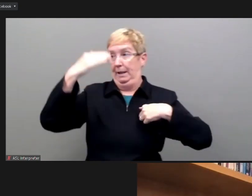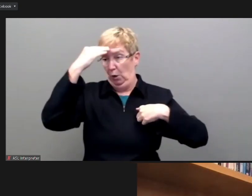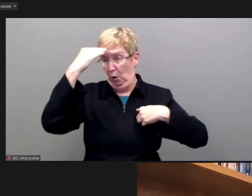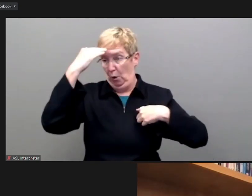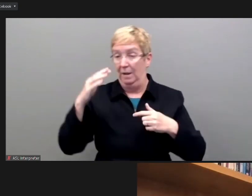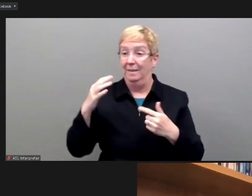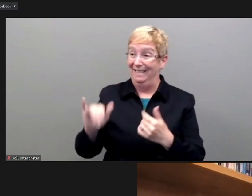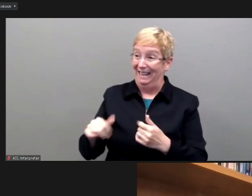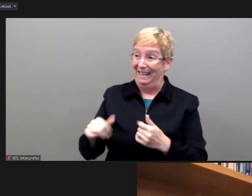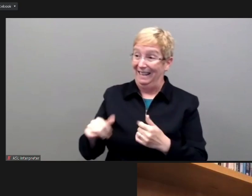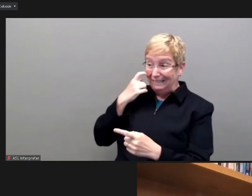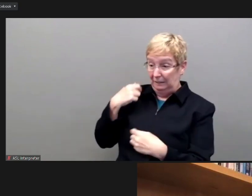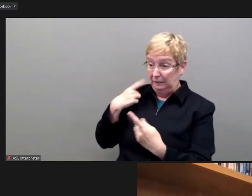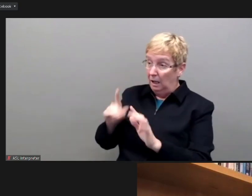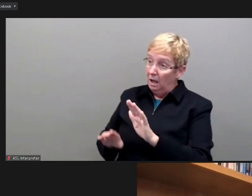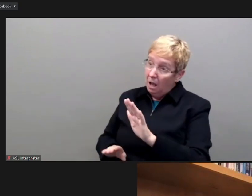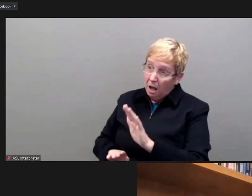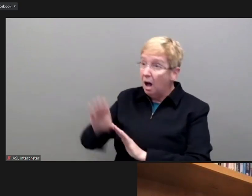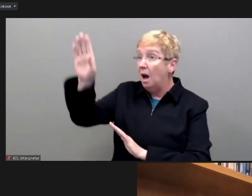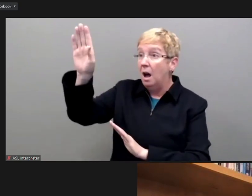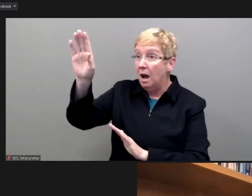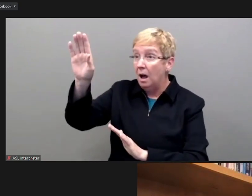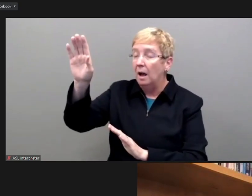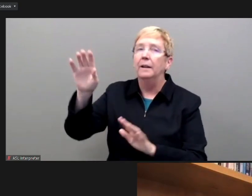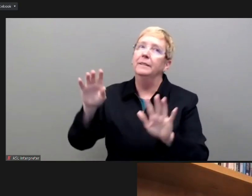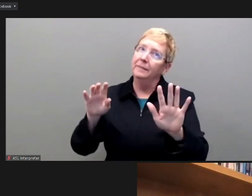increase, more people that get vaccinated,